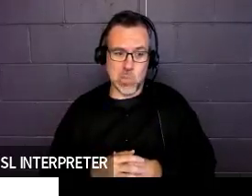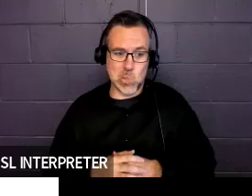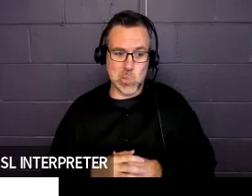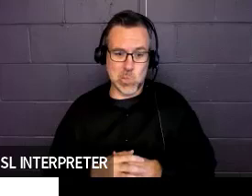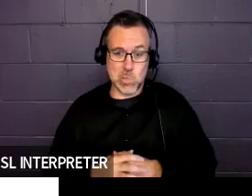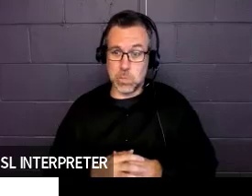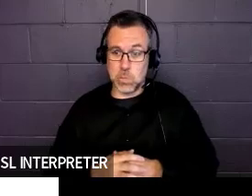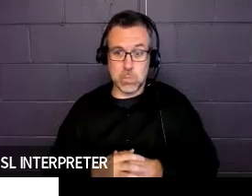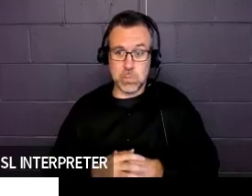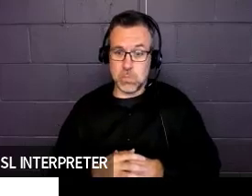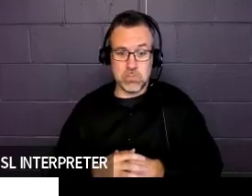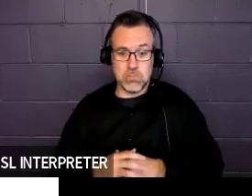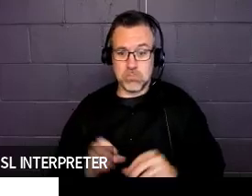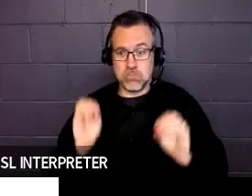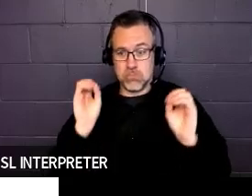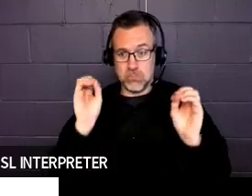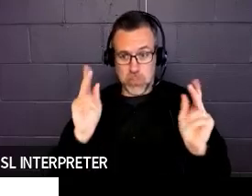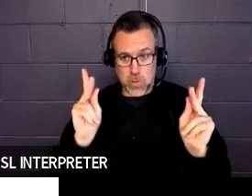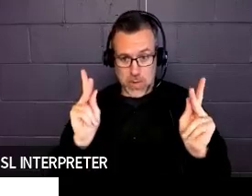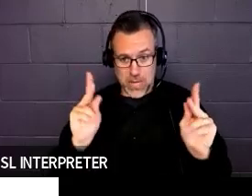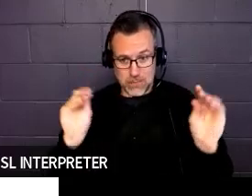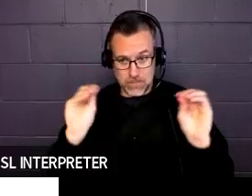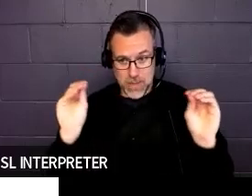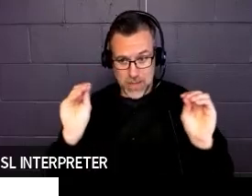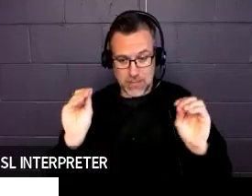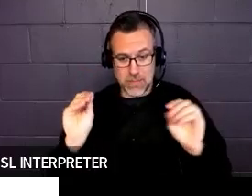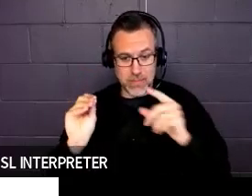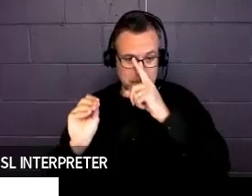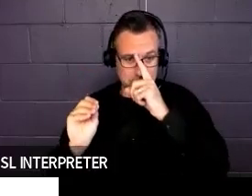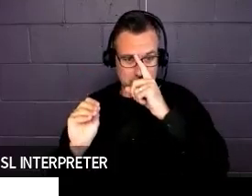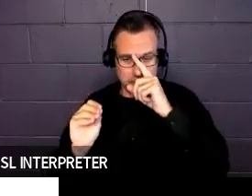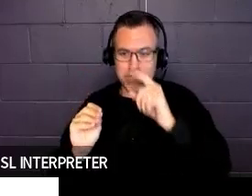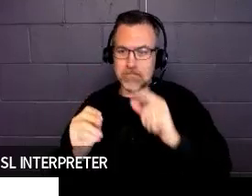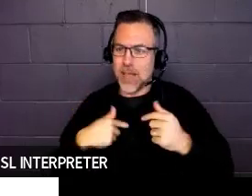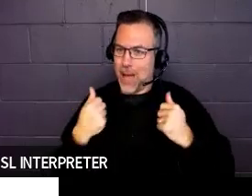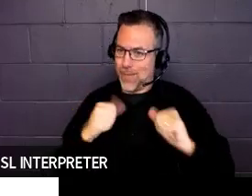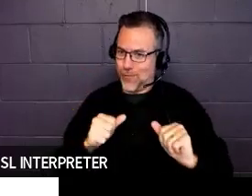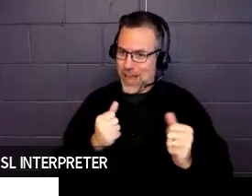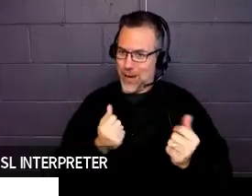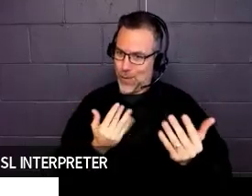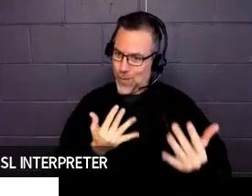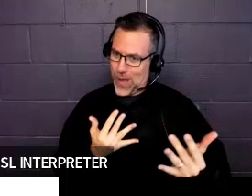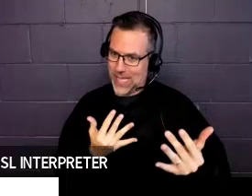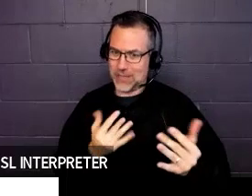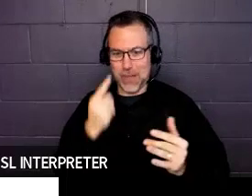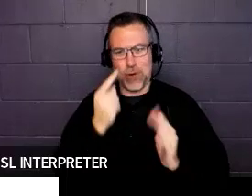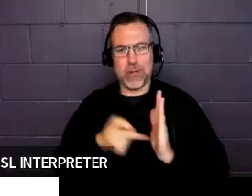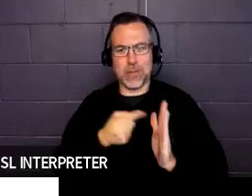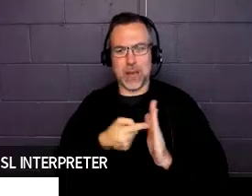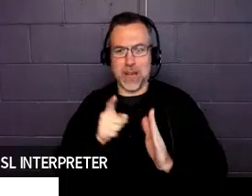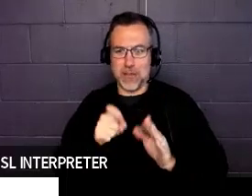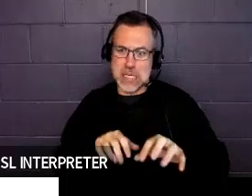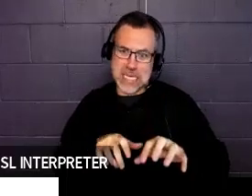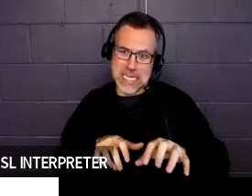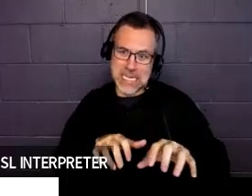All right, I don't see anything popping up. I'm trying to be good and wait though, because I know it takes a minute.